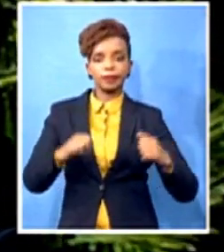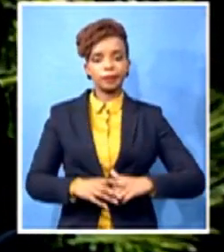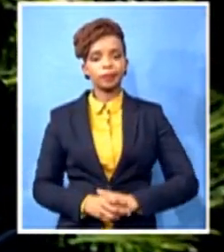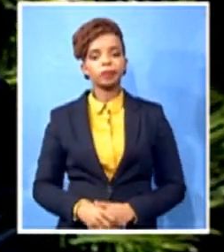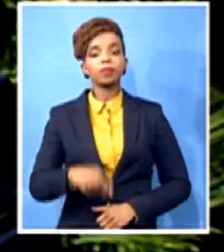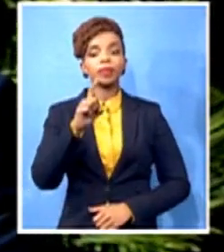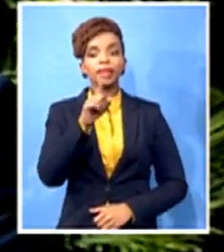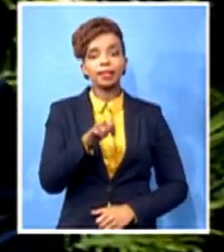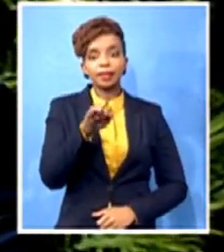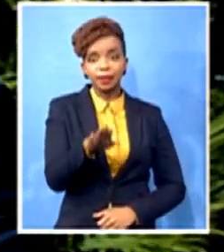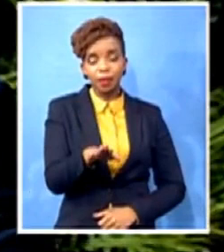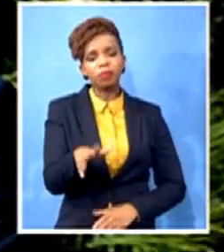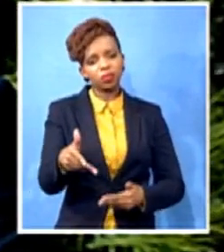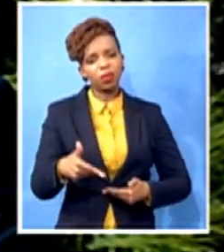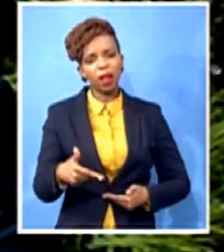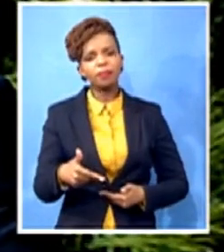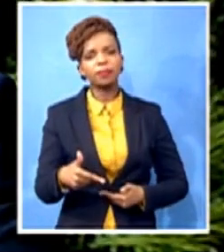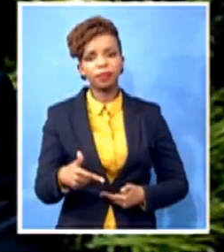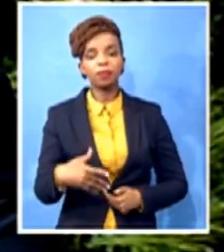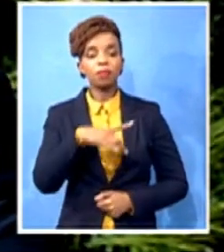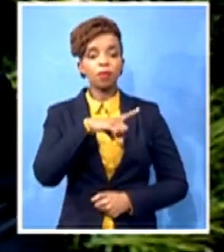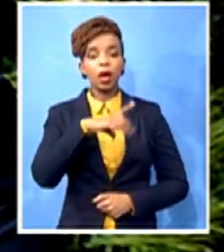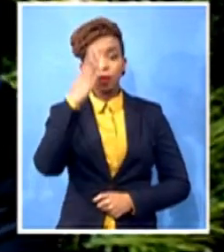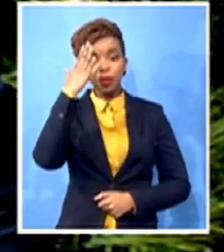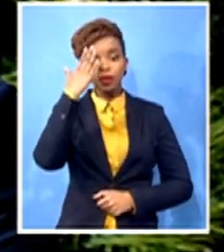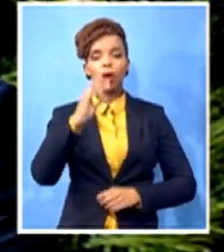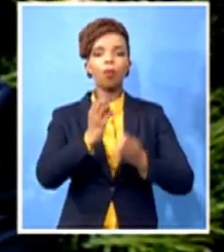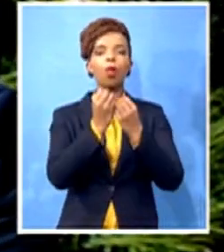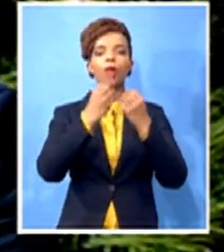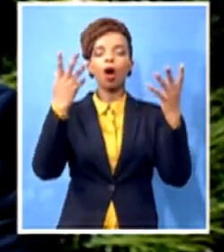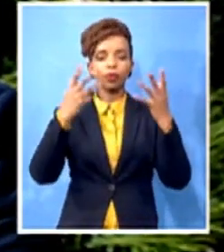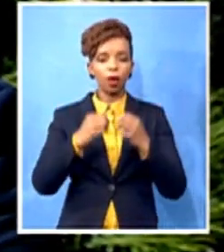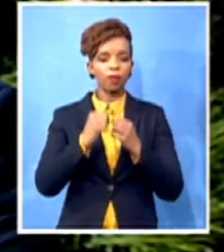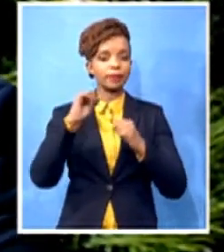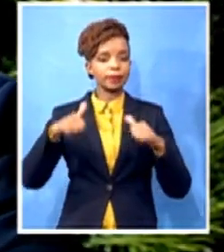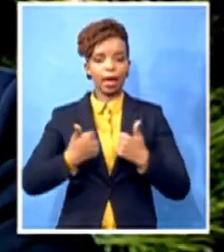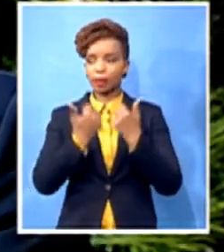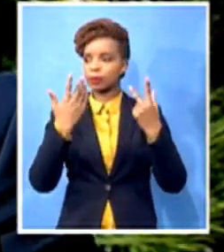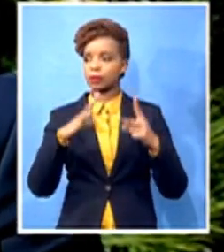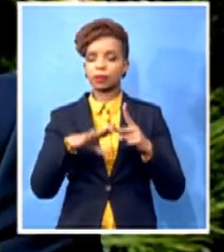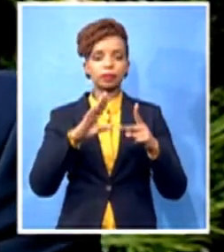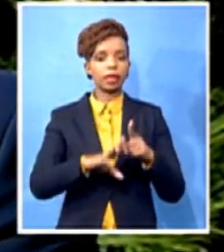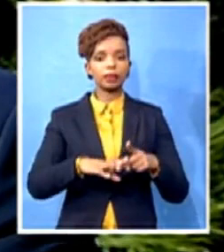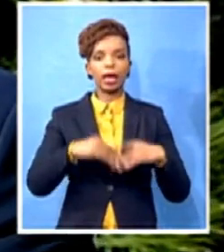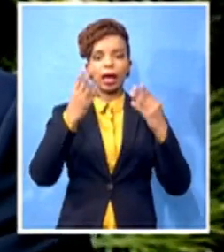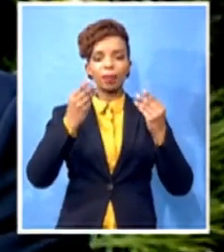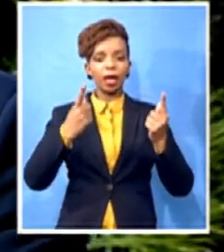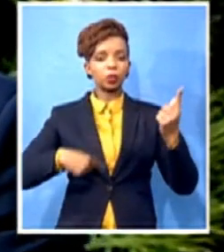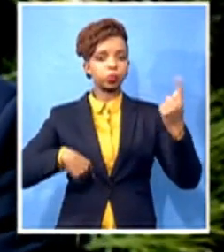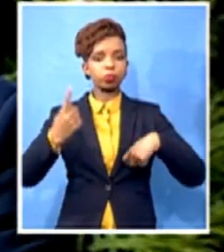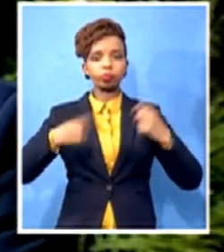of challenges and allegations of maladministration and impropriety in his department in general.